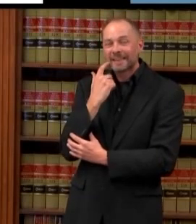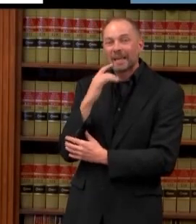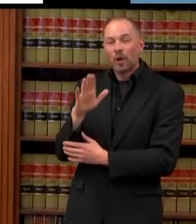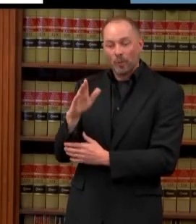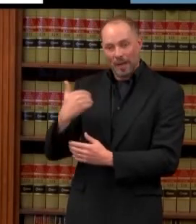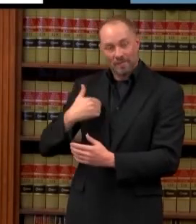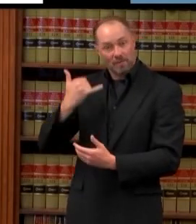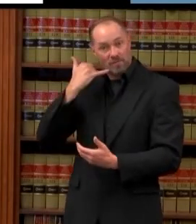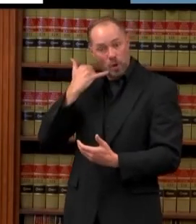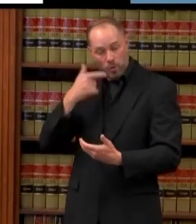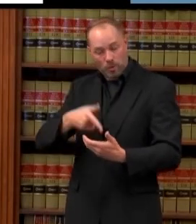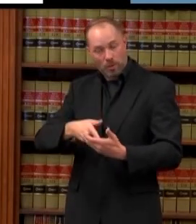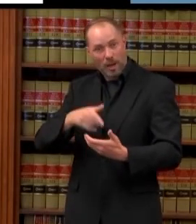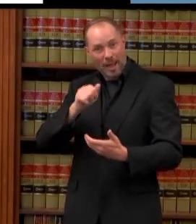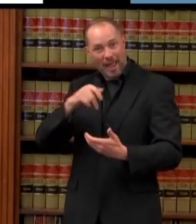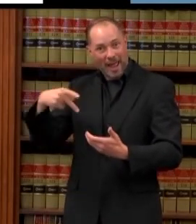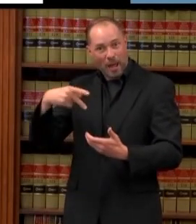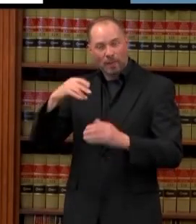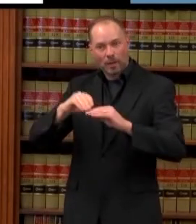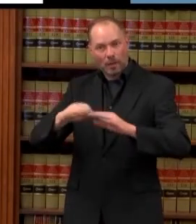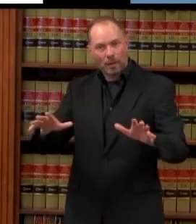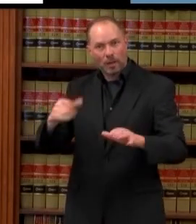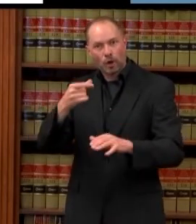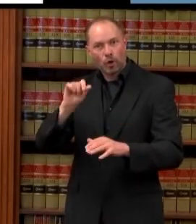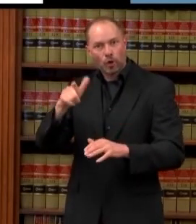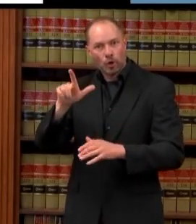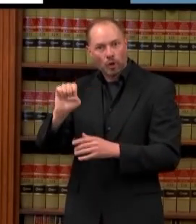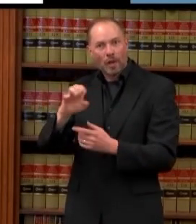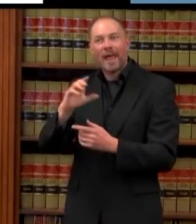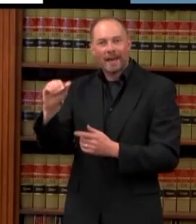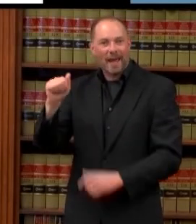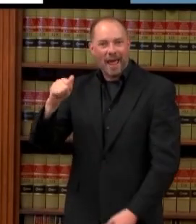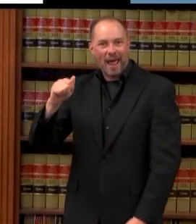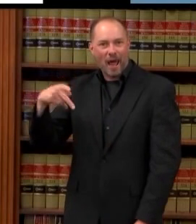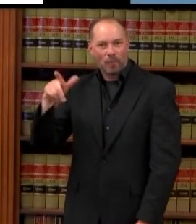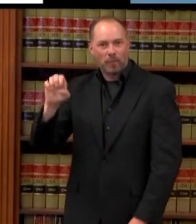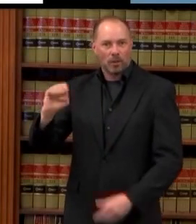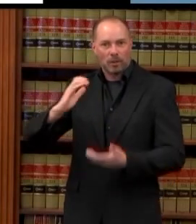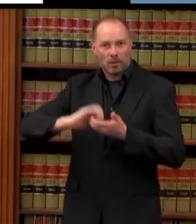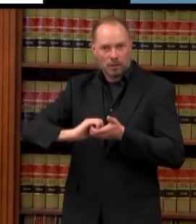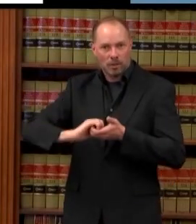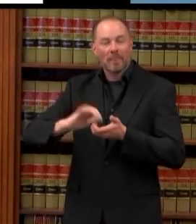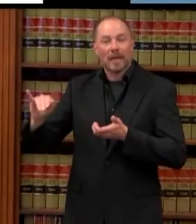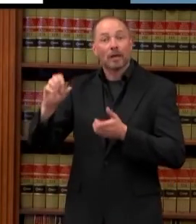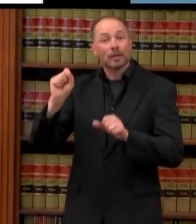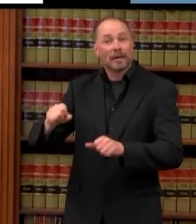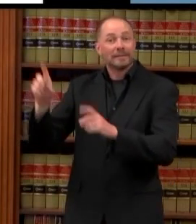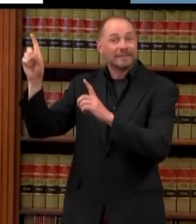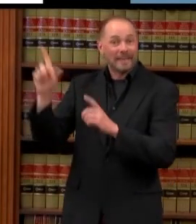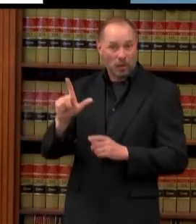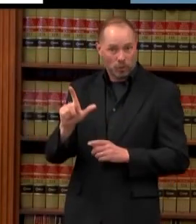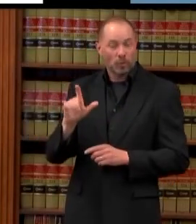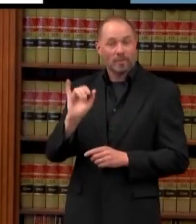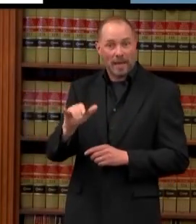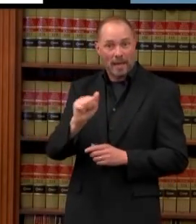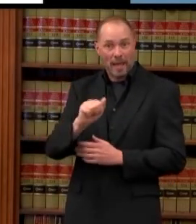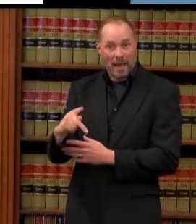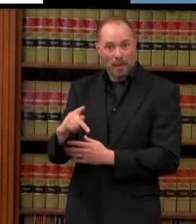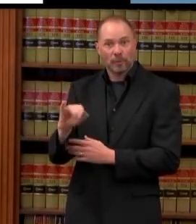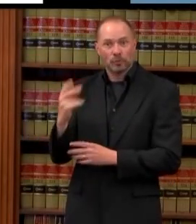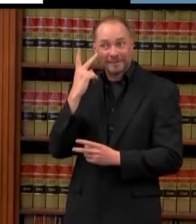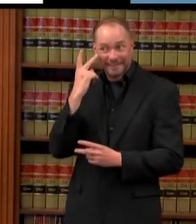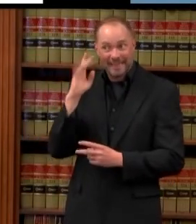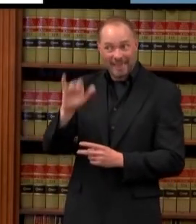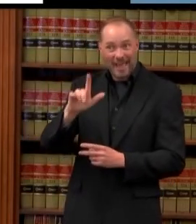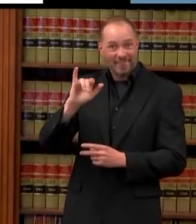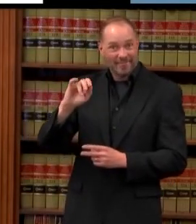app that was put out by Google and Apple, and you can download that app. Here you can see the link to that.